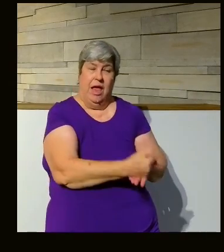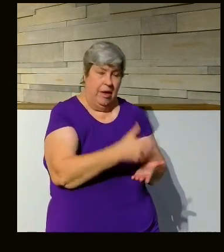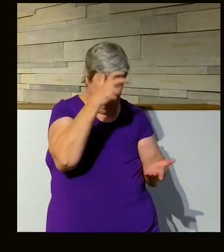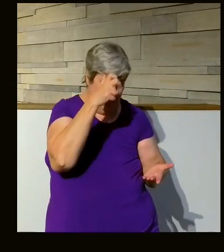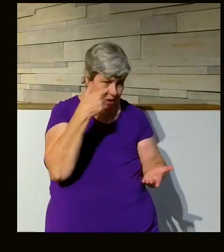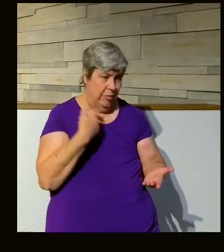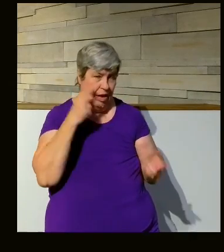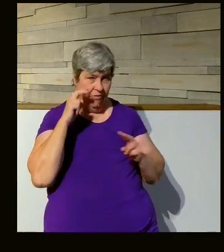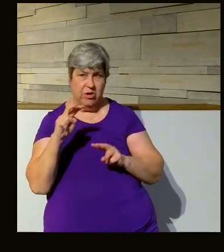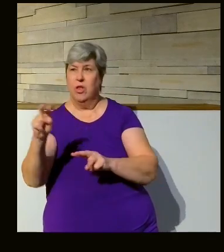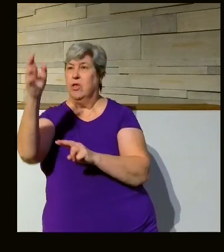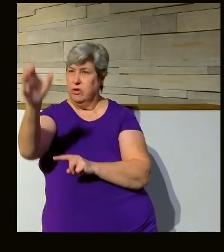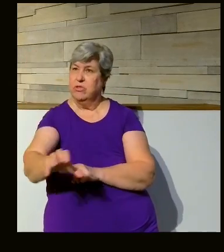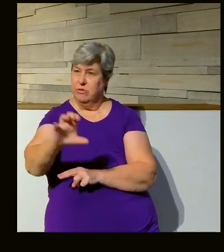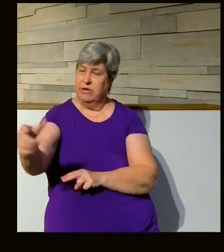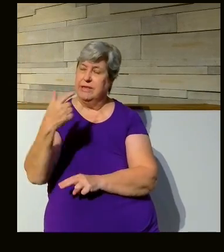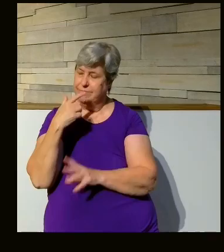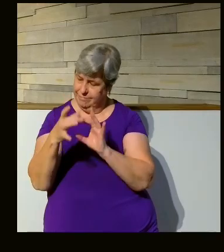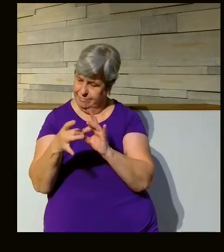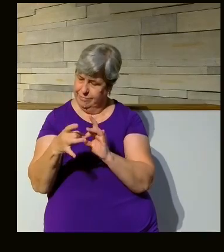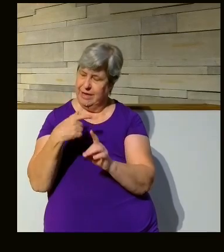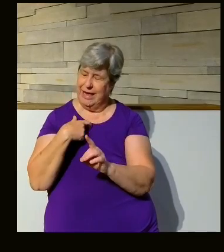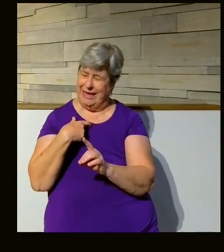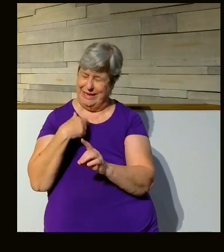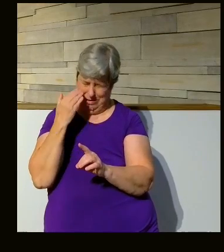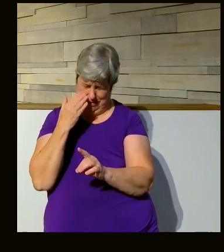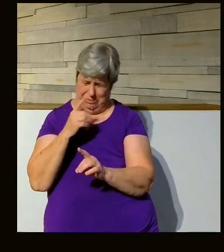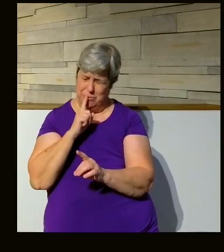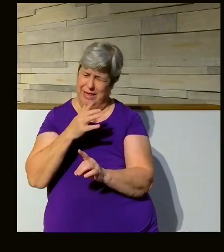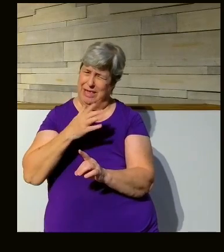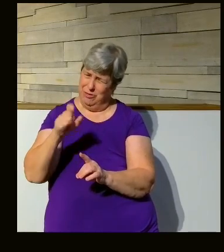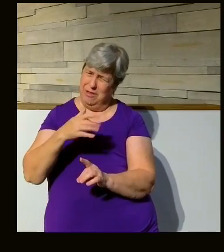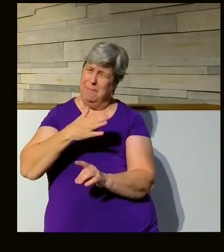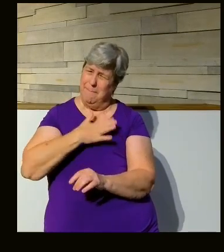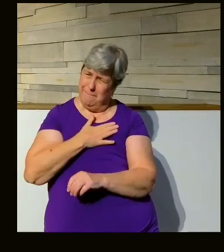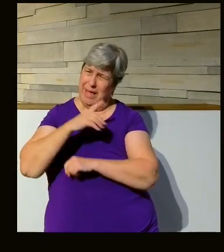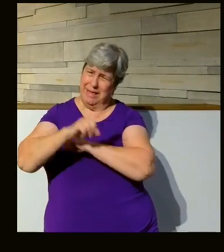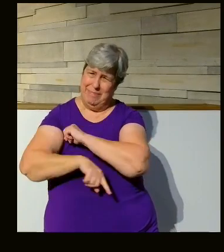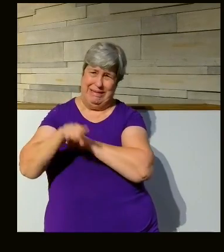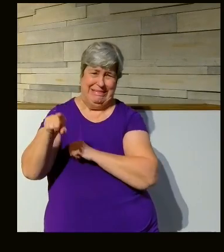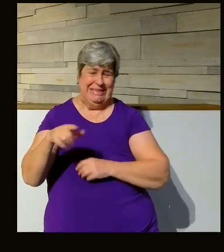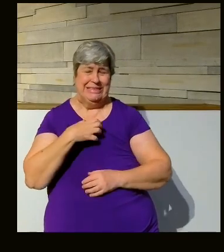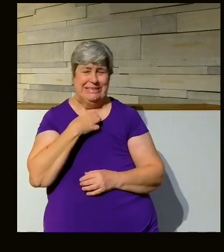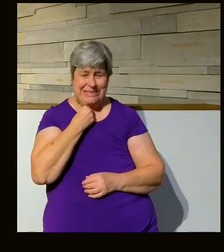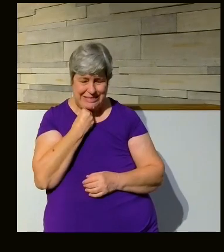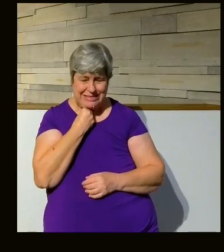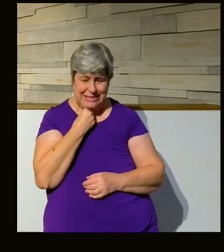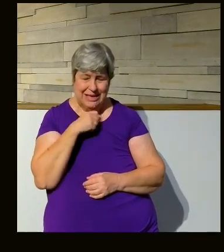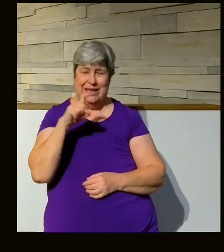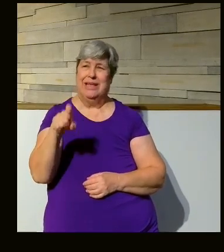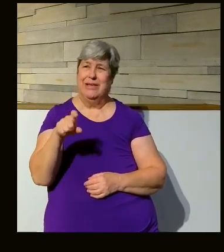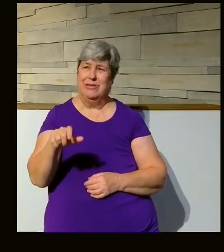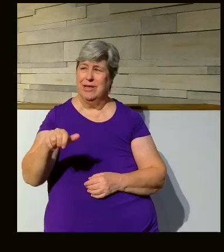We have to look at the cross and say, you know what? I should have been there instead. That should be my punishment. That should